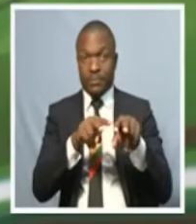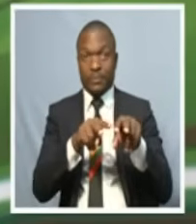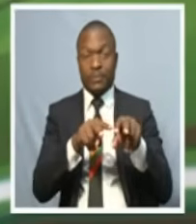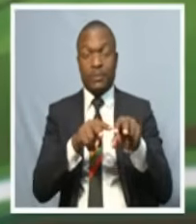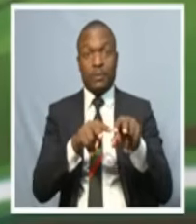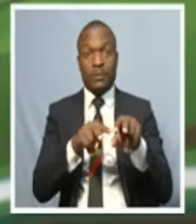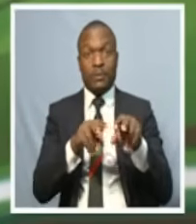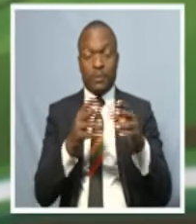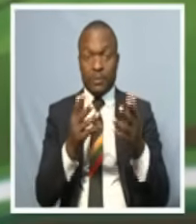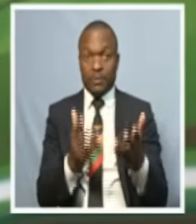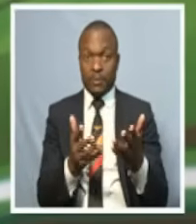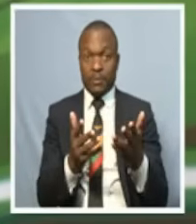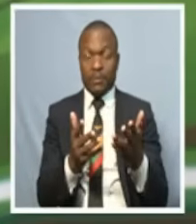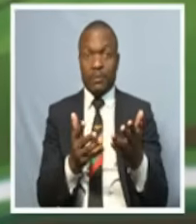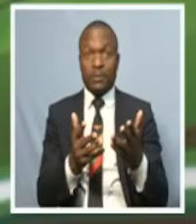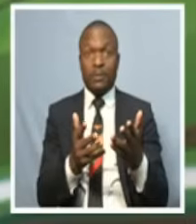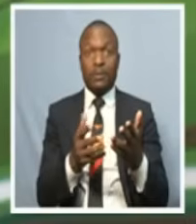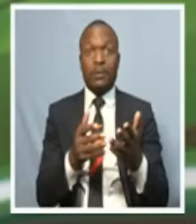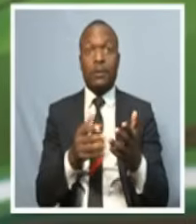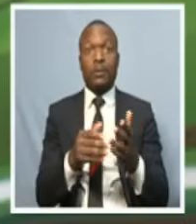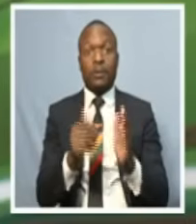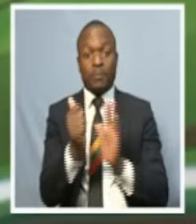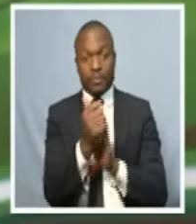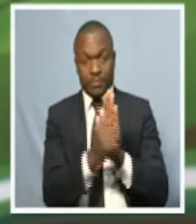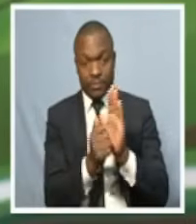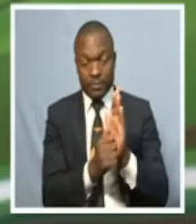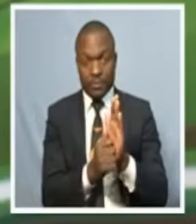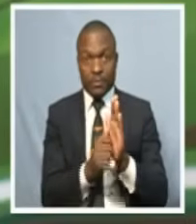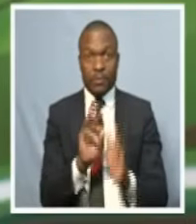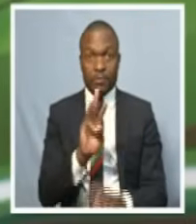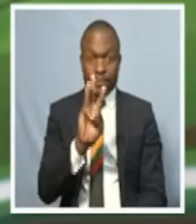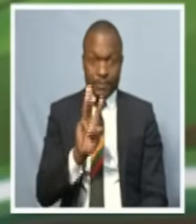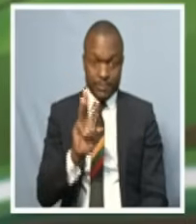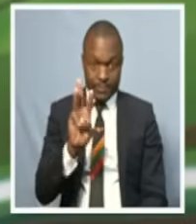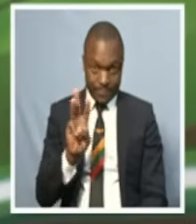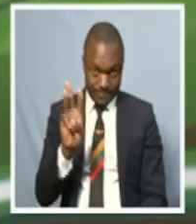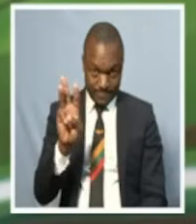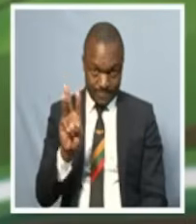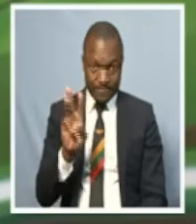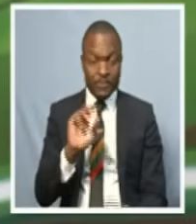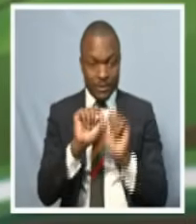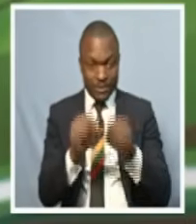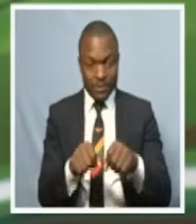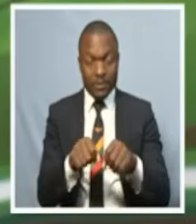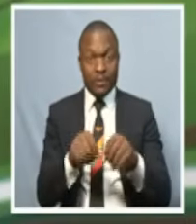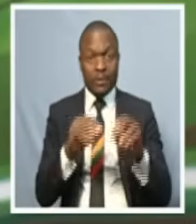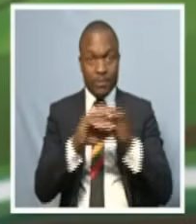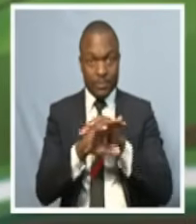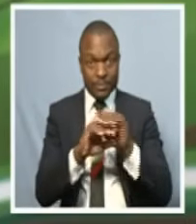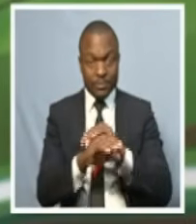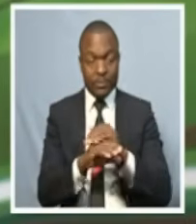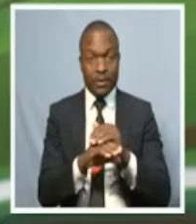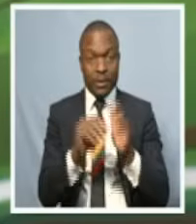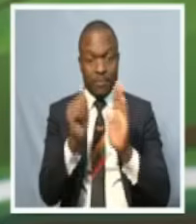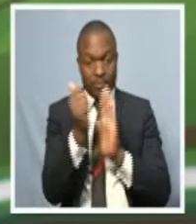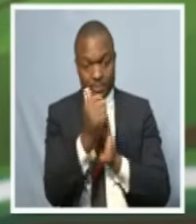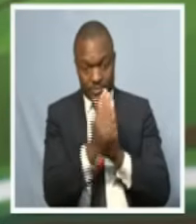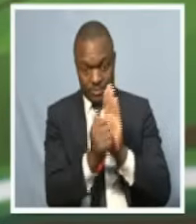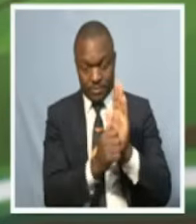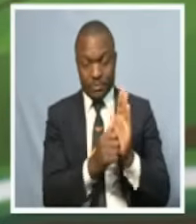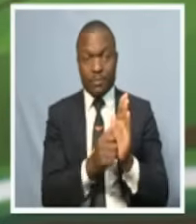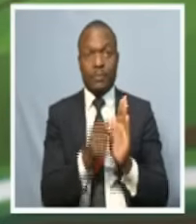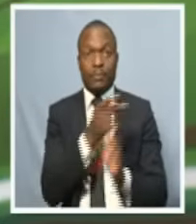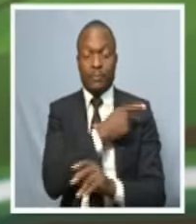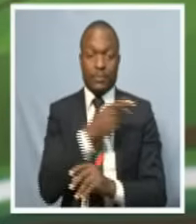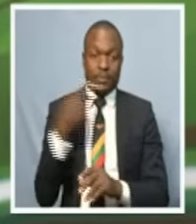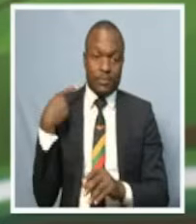the website. Just get yourself the order paper, and you can download this order paper, which is basically a document that shows the agenda of business in the